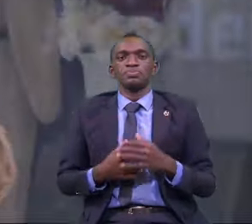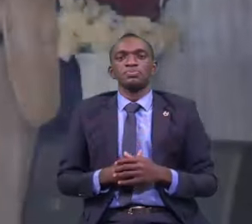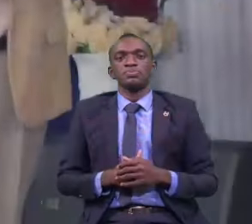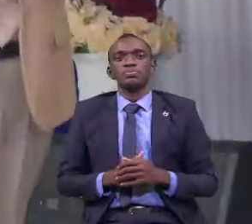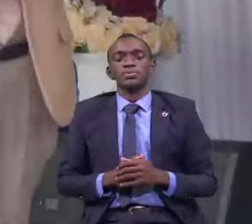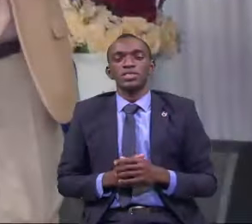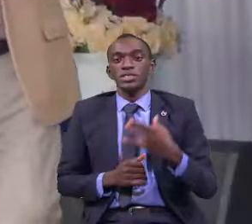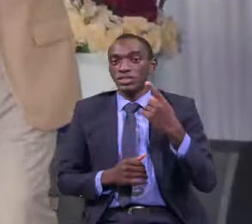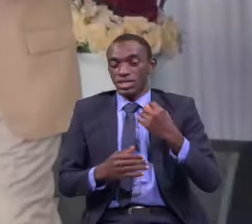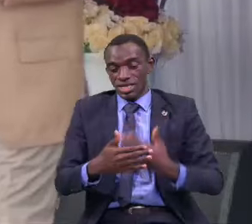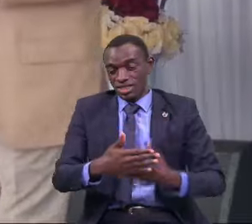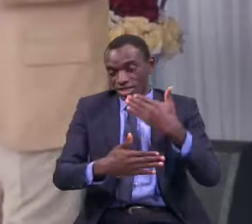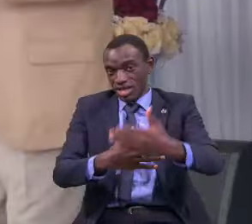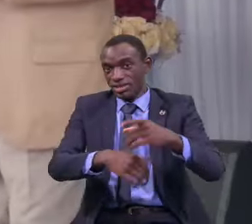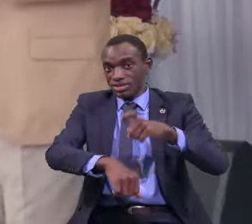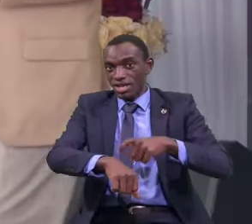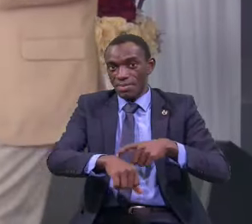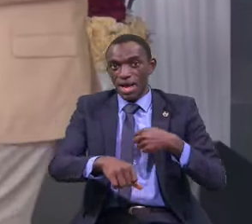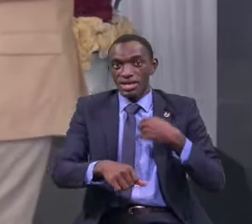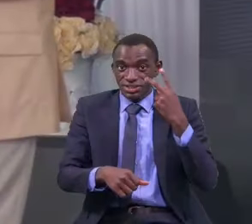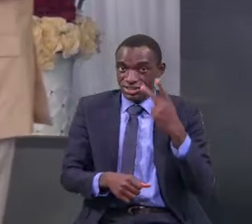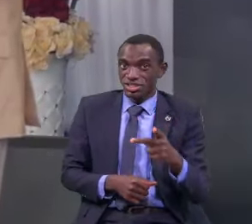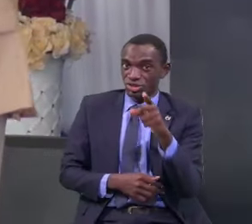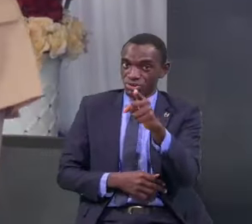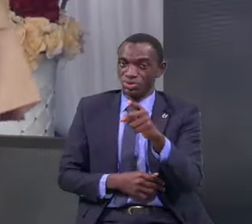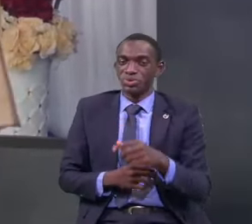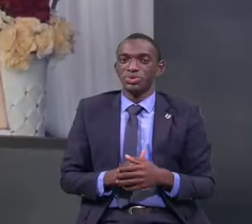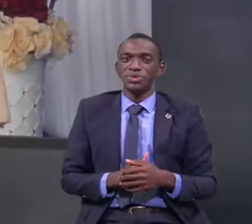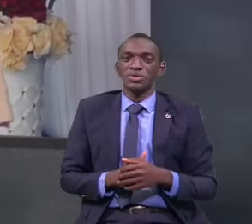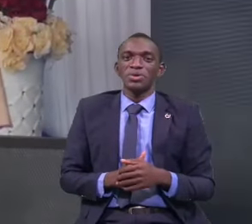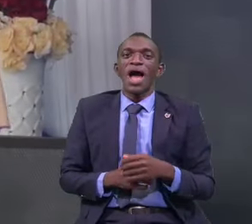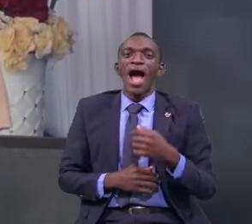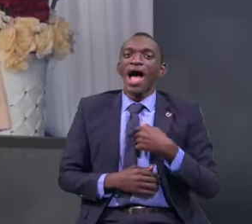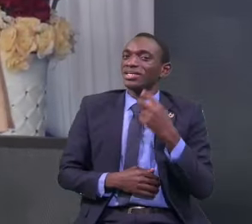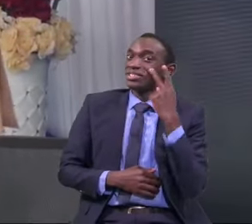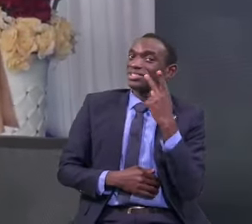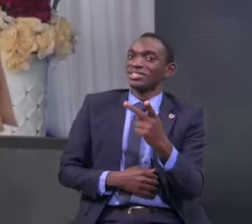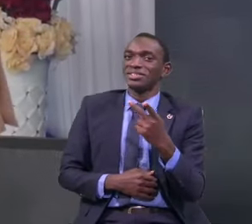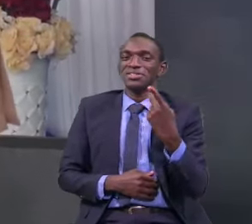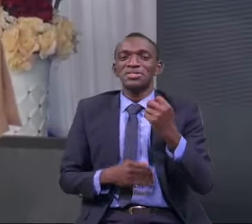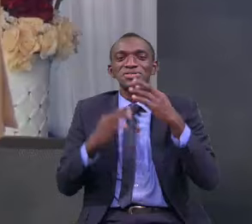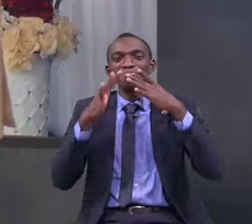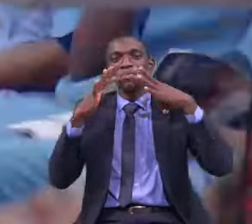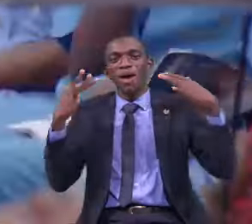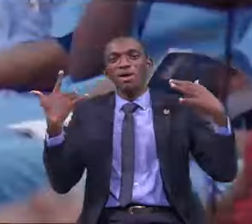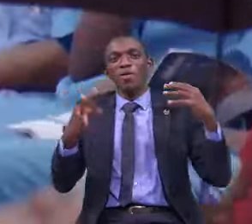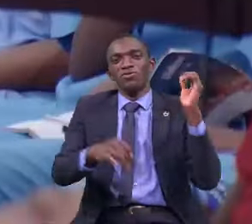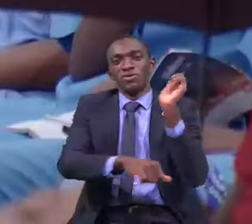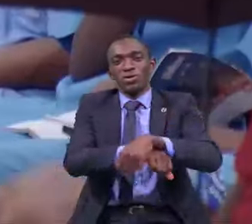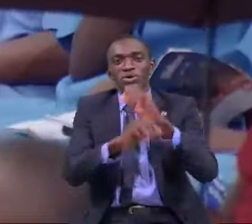The next time I see you, I see the smile of a conqueror on your